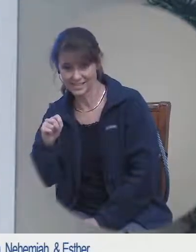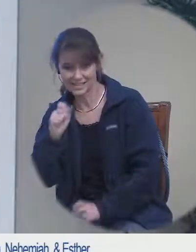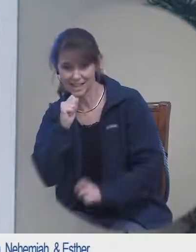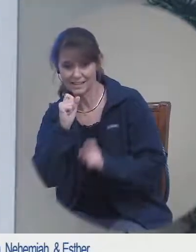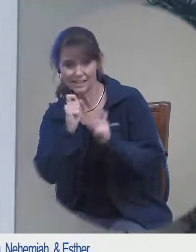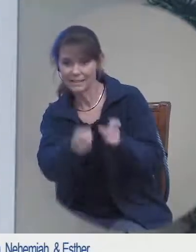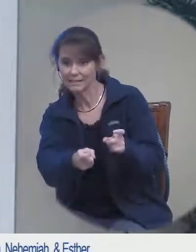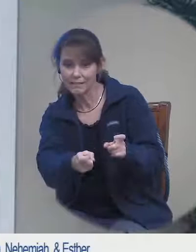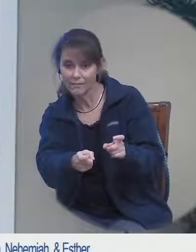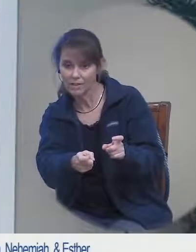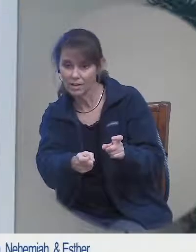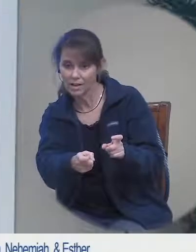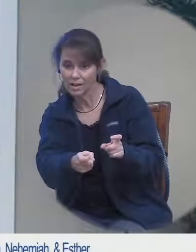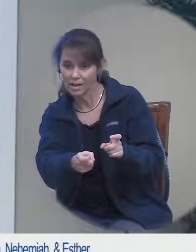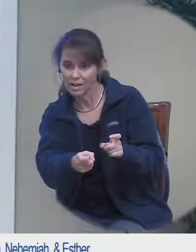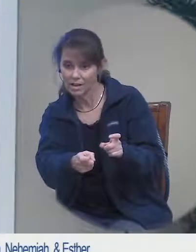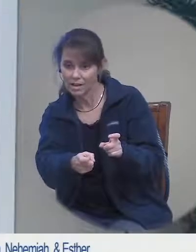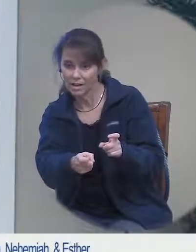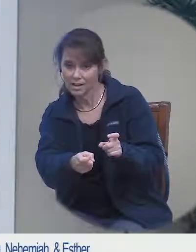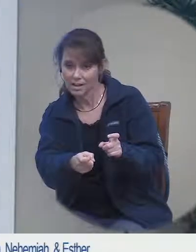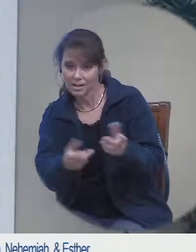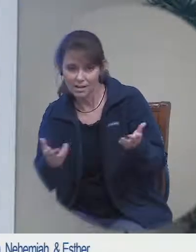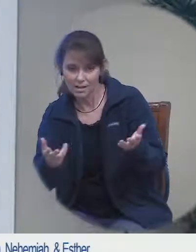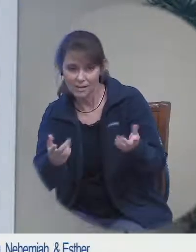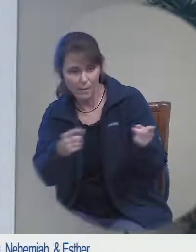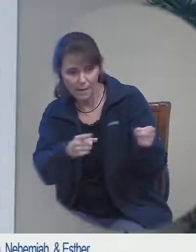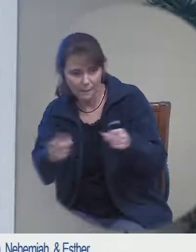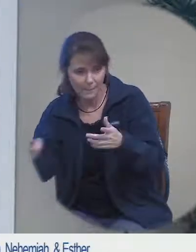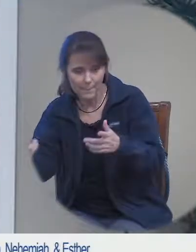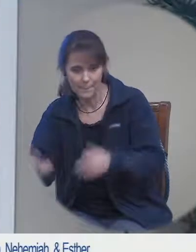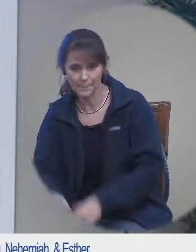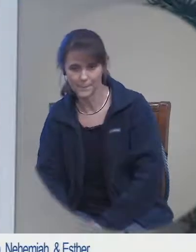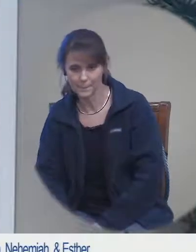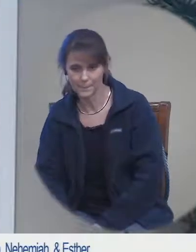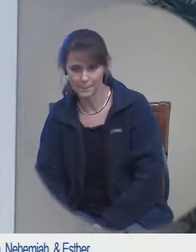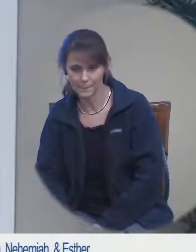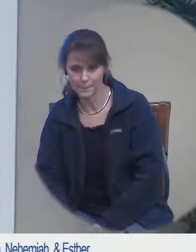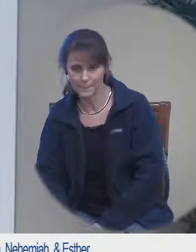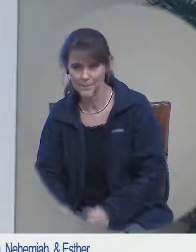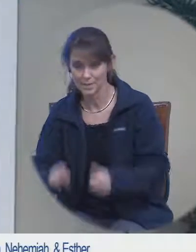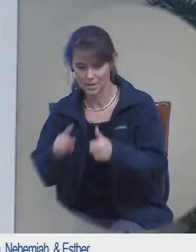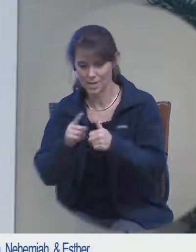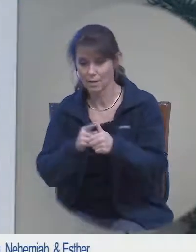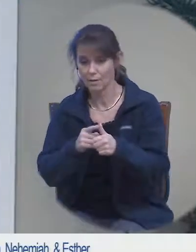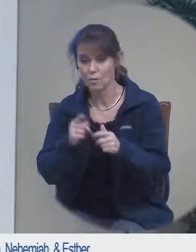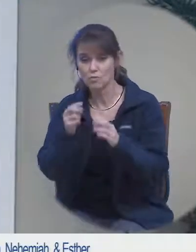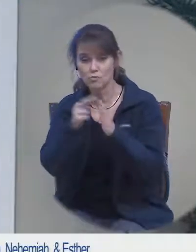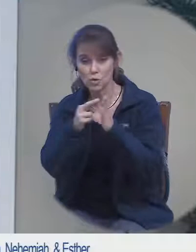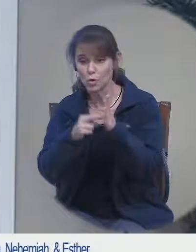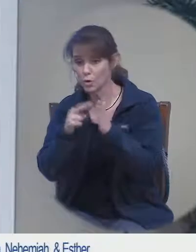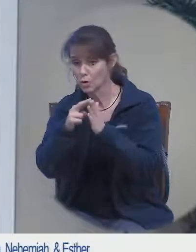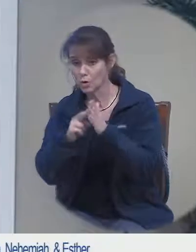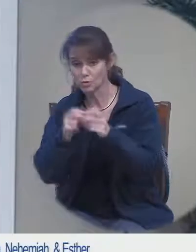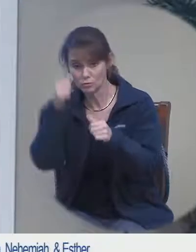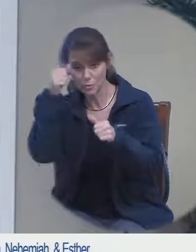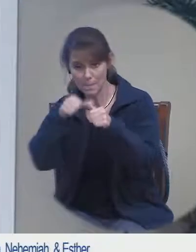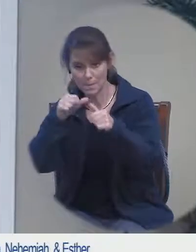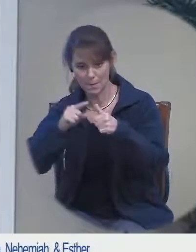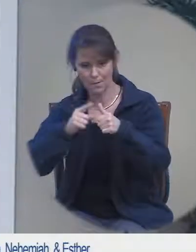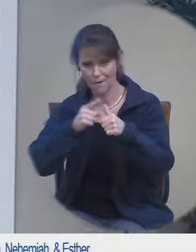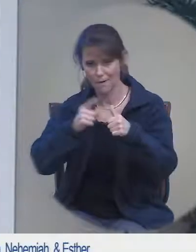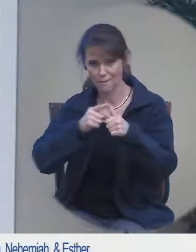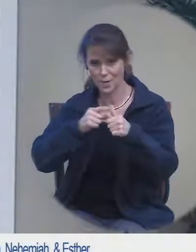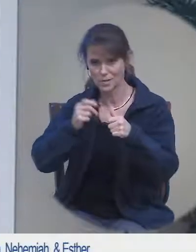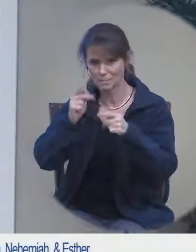related to one another. So first of all, remember the Ammonites and Moabites. Shouldn't be allowed in the household of God. Anybody remember what